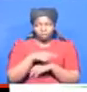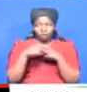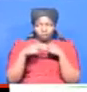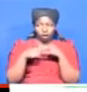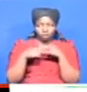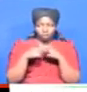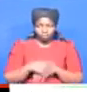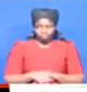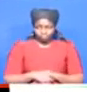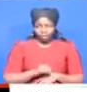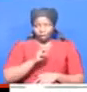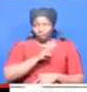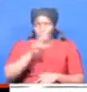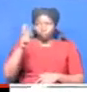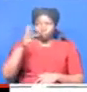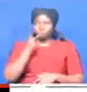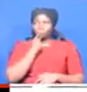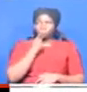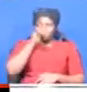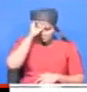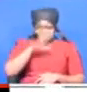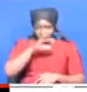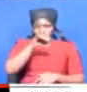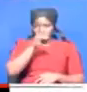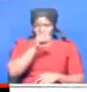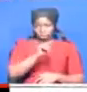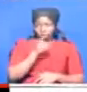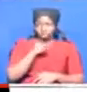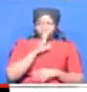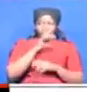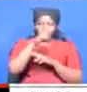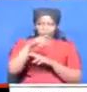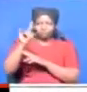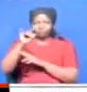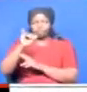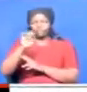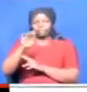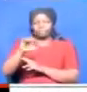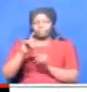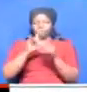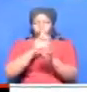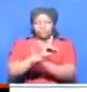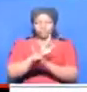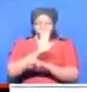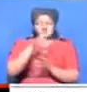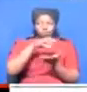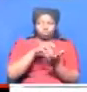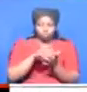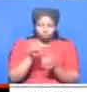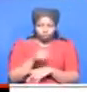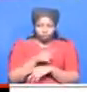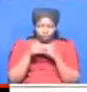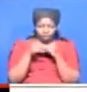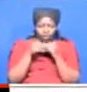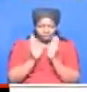West Pokot Governor John Lonyangapuo has been cleared by the Independent Electoral and Boundaries Commission to defend his seat in the August polls.